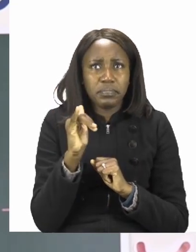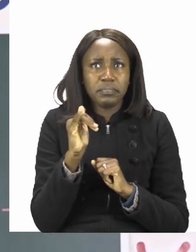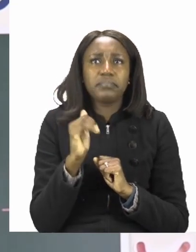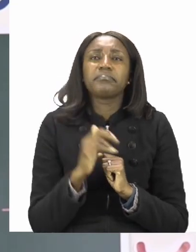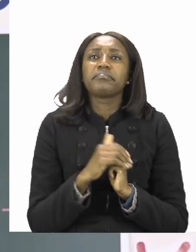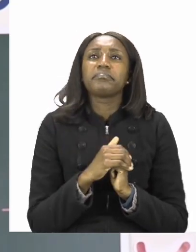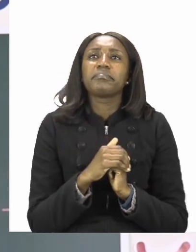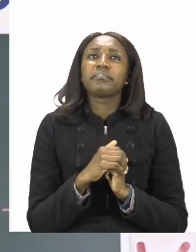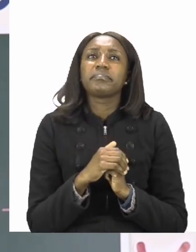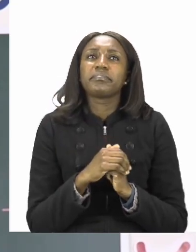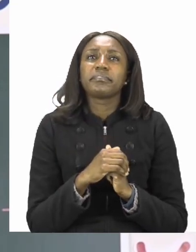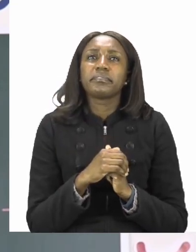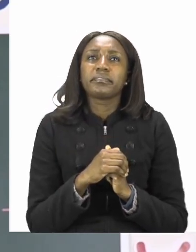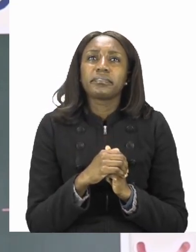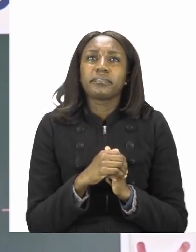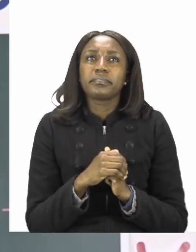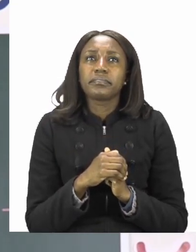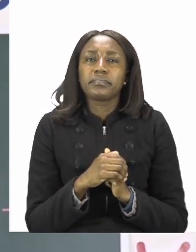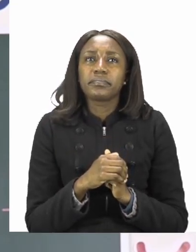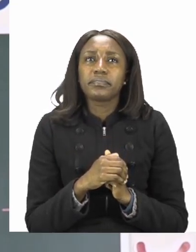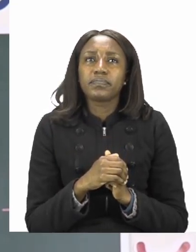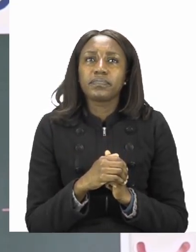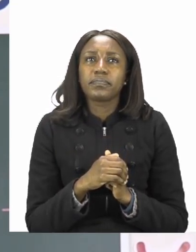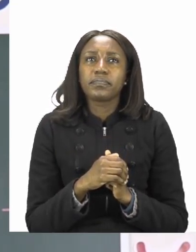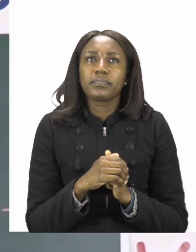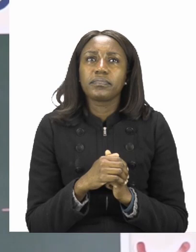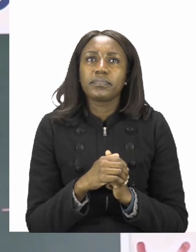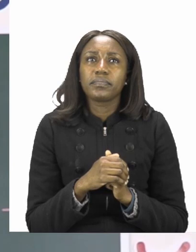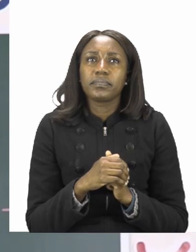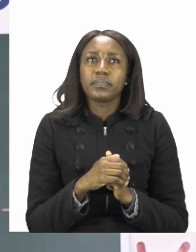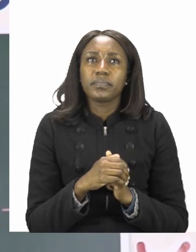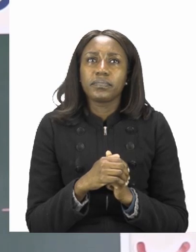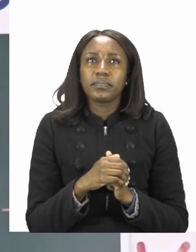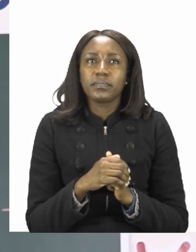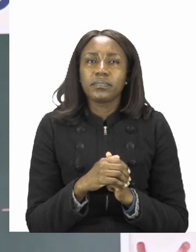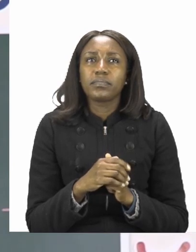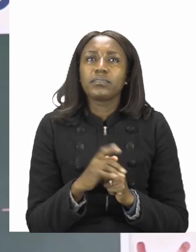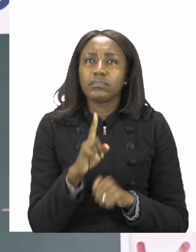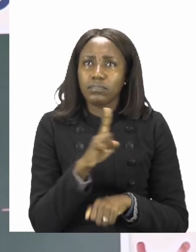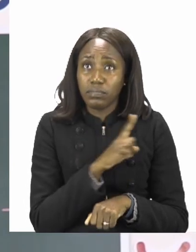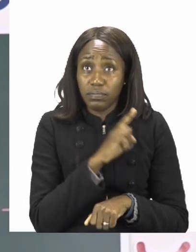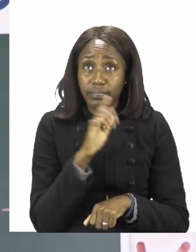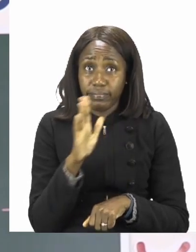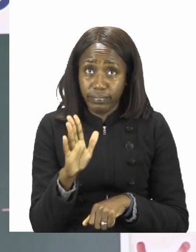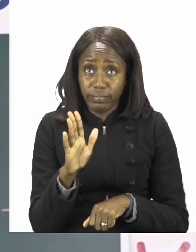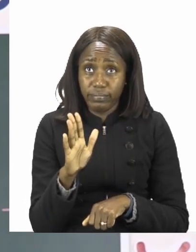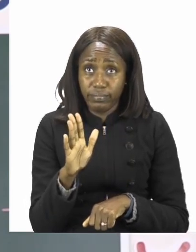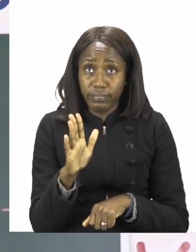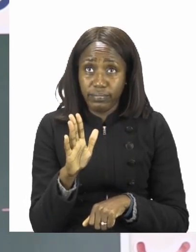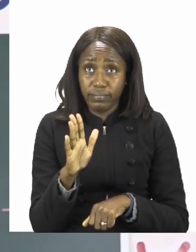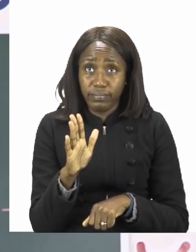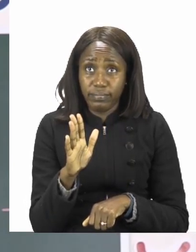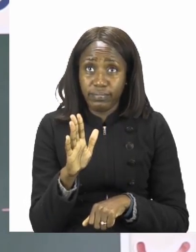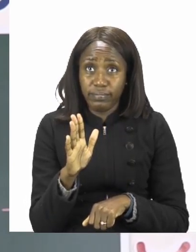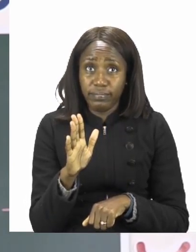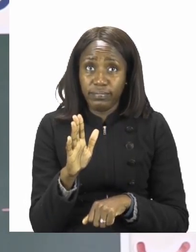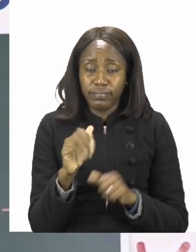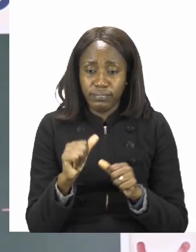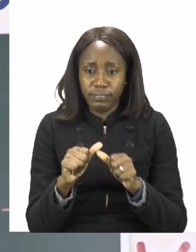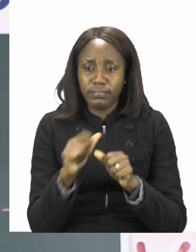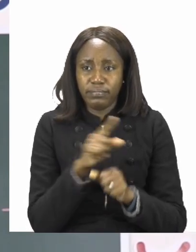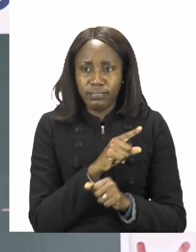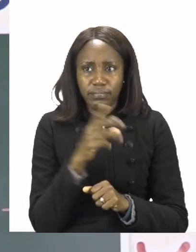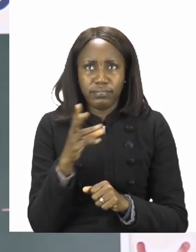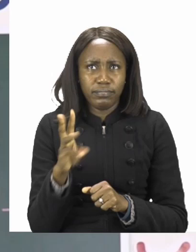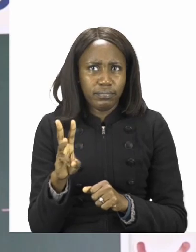fingers to count. So we need to get from 15 to 16, and